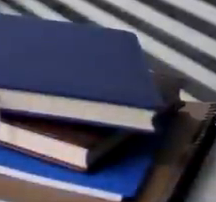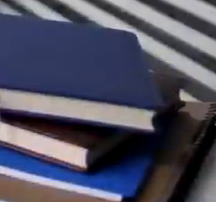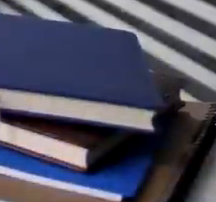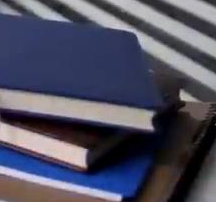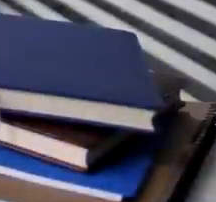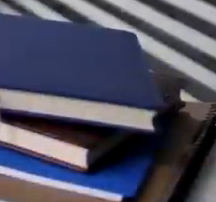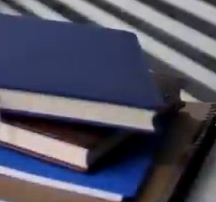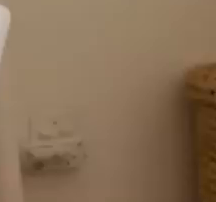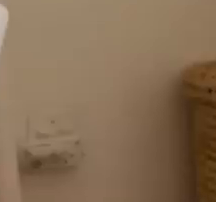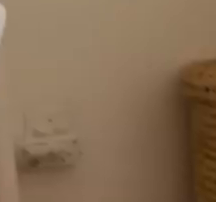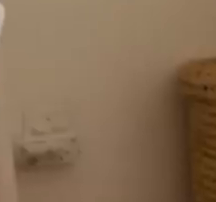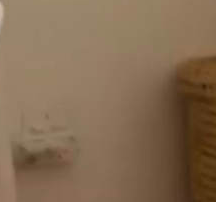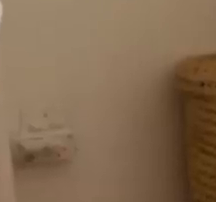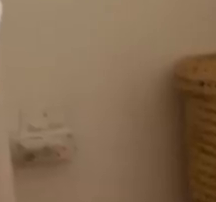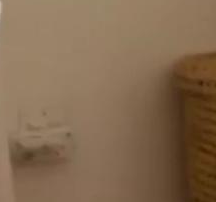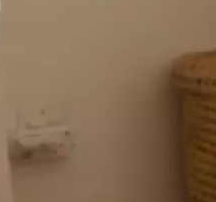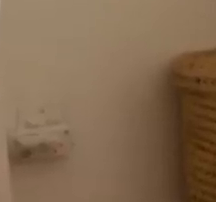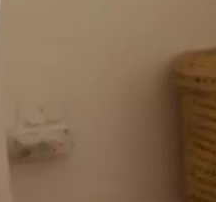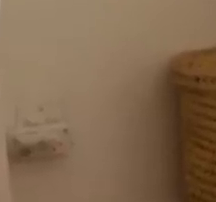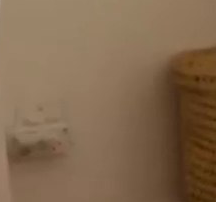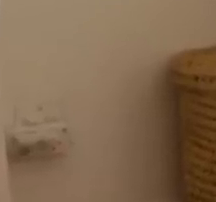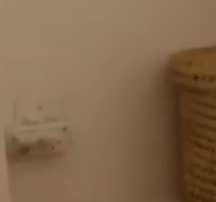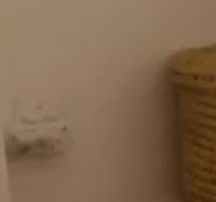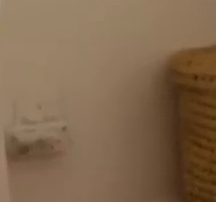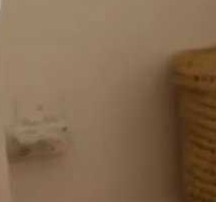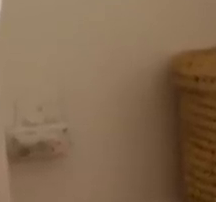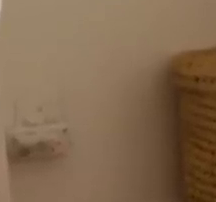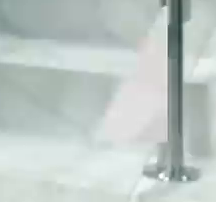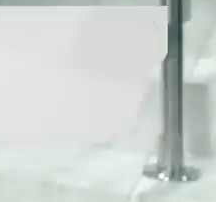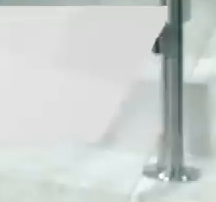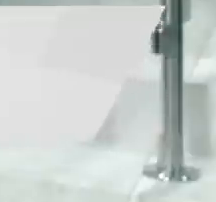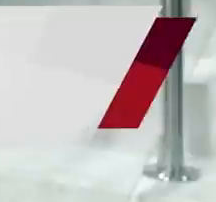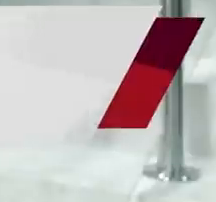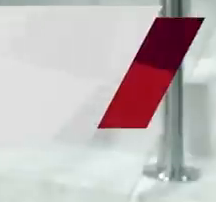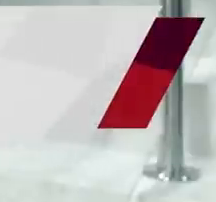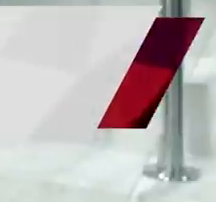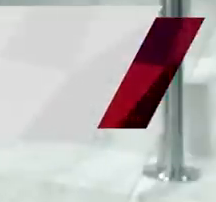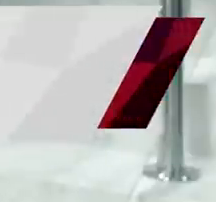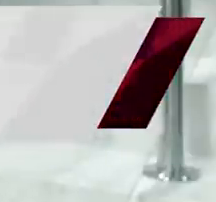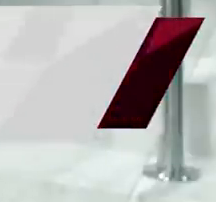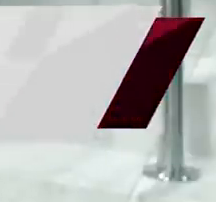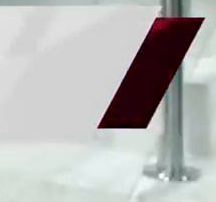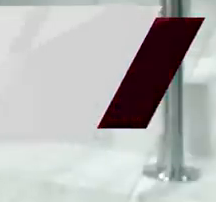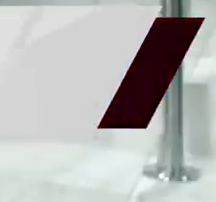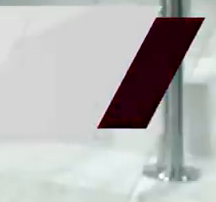with gifted tutors who are willing to share their time to help students succeed. Please email